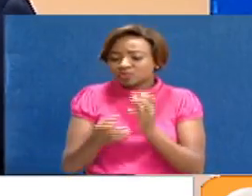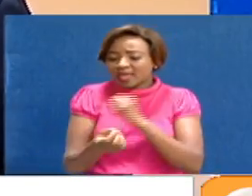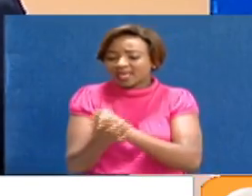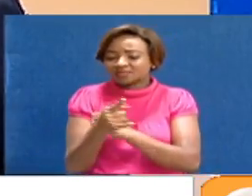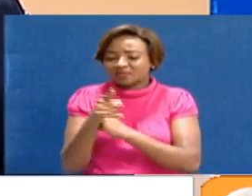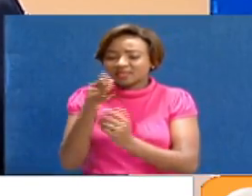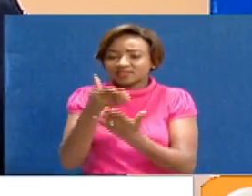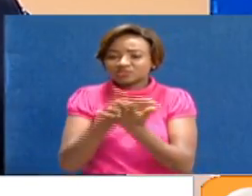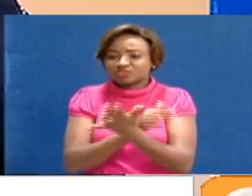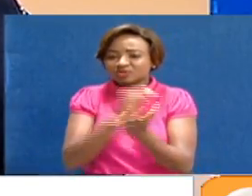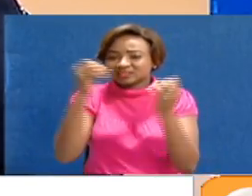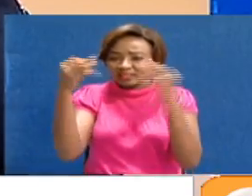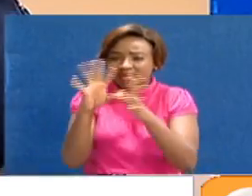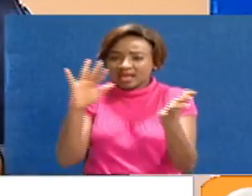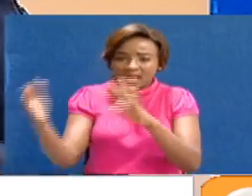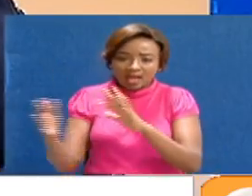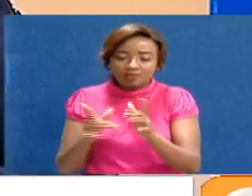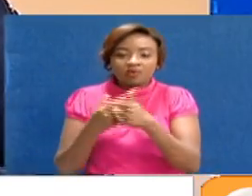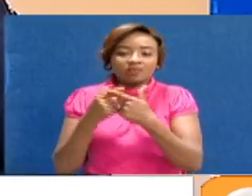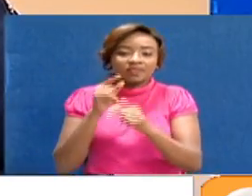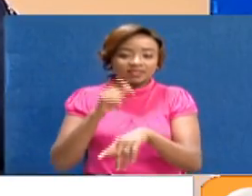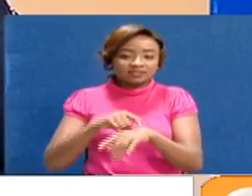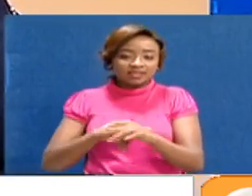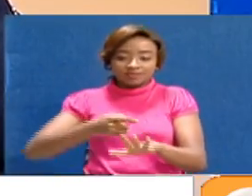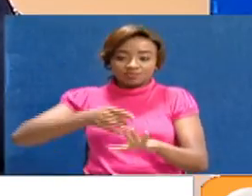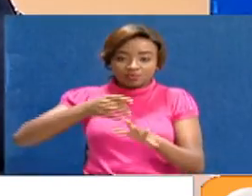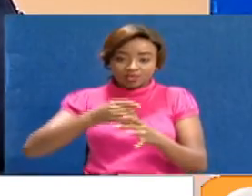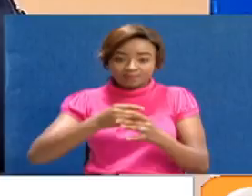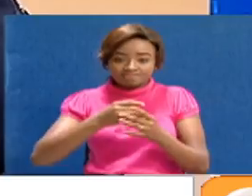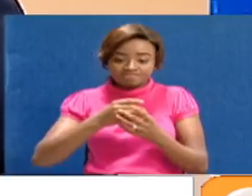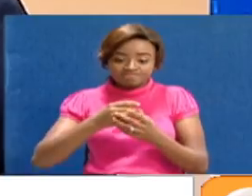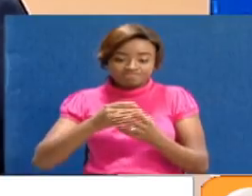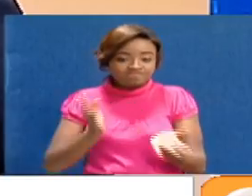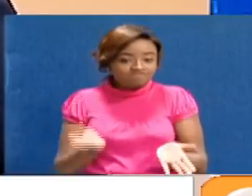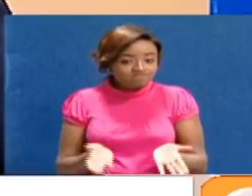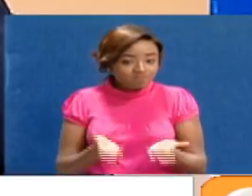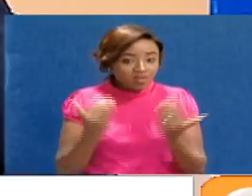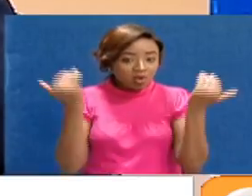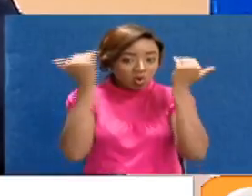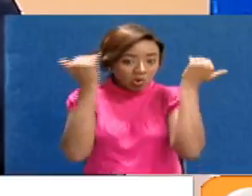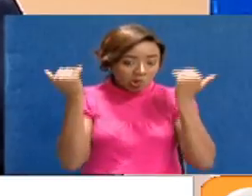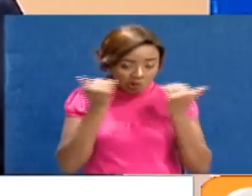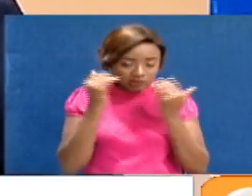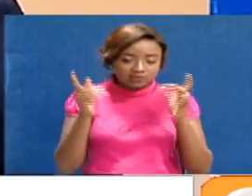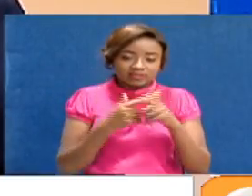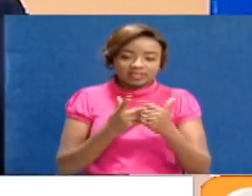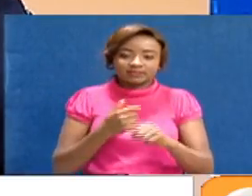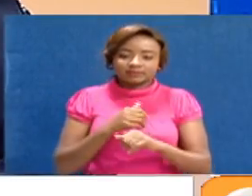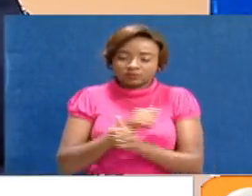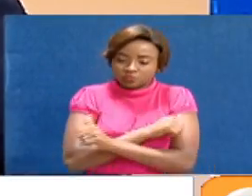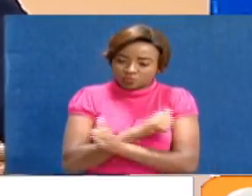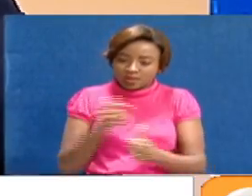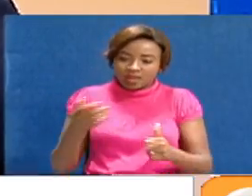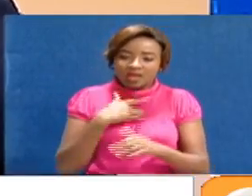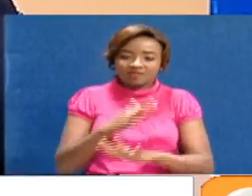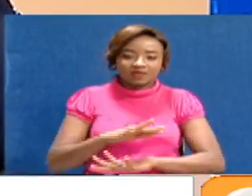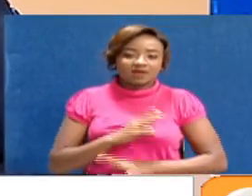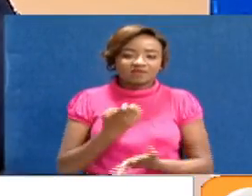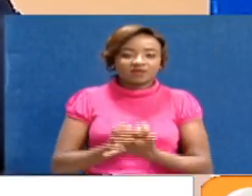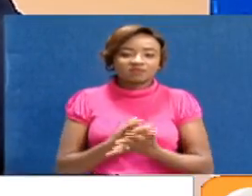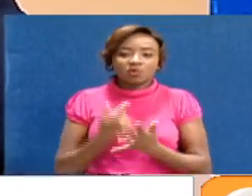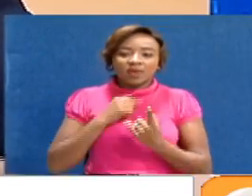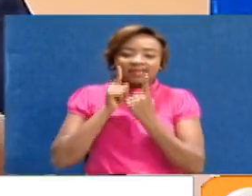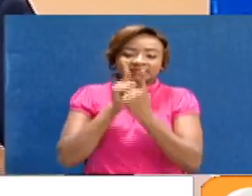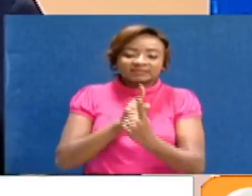DPP makes the decision to charge, we have a watertight case, and by the time we press it before the court, we are not